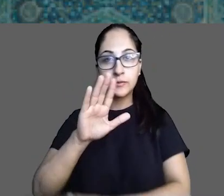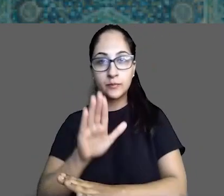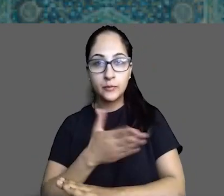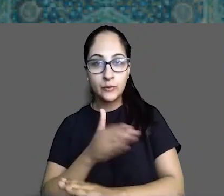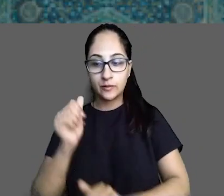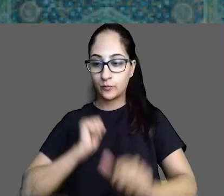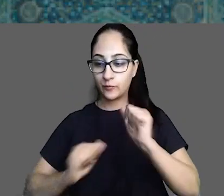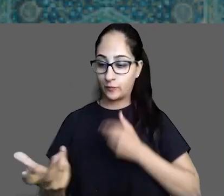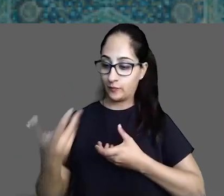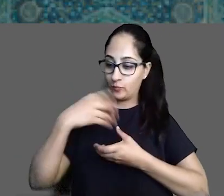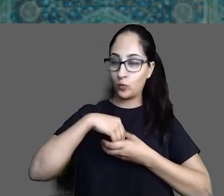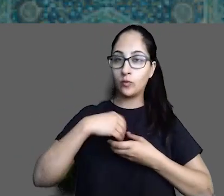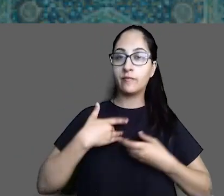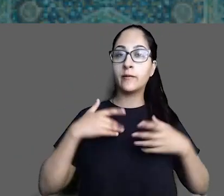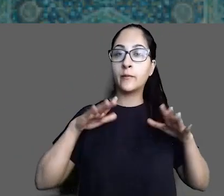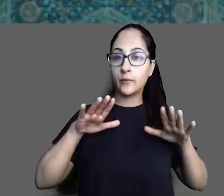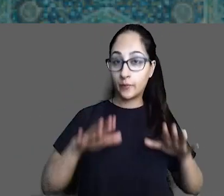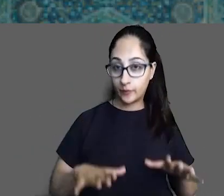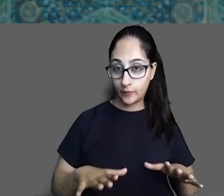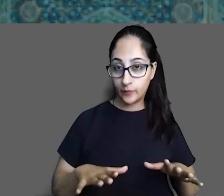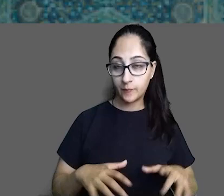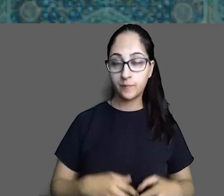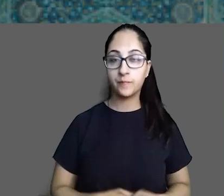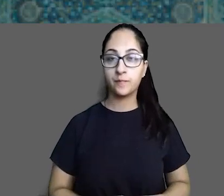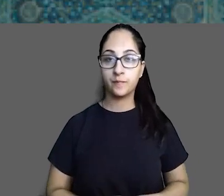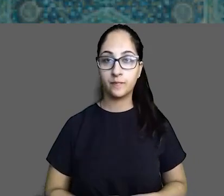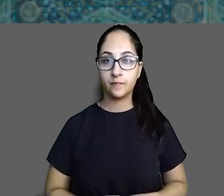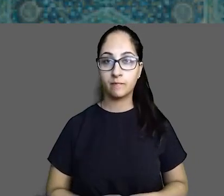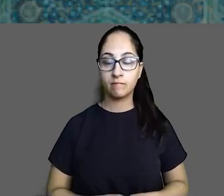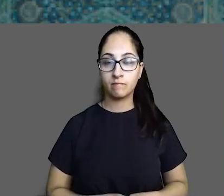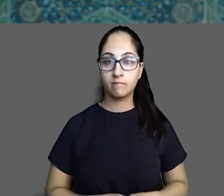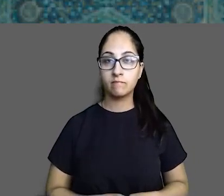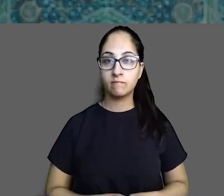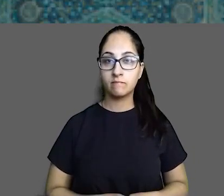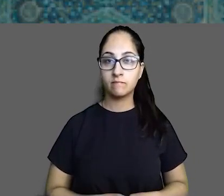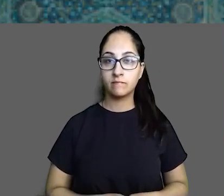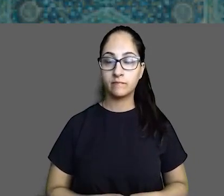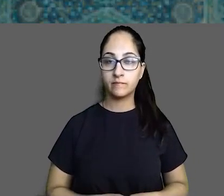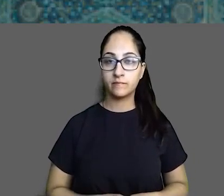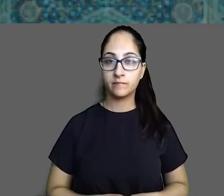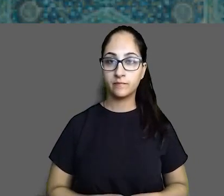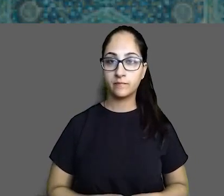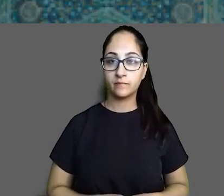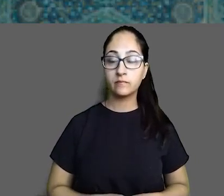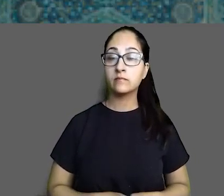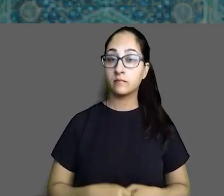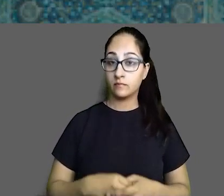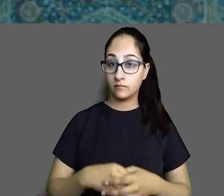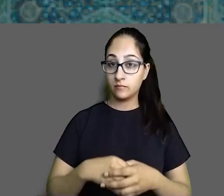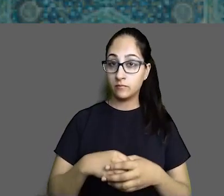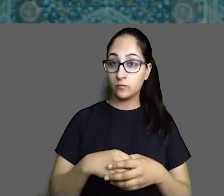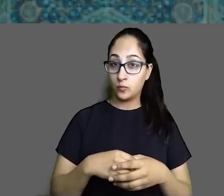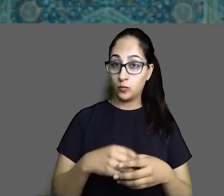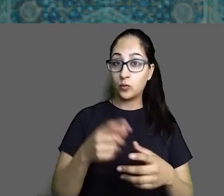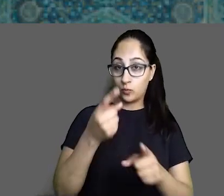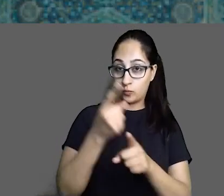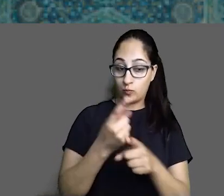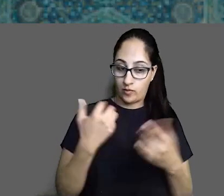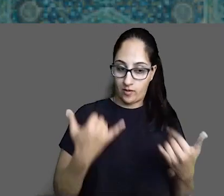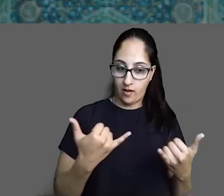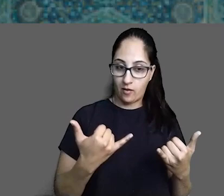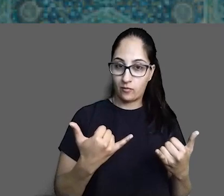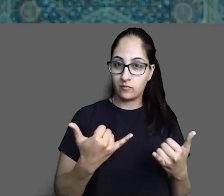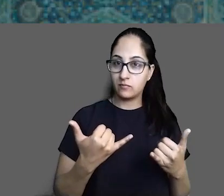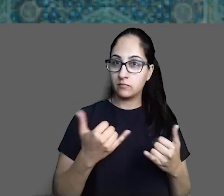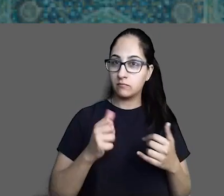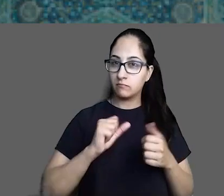wondering how you see music helping people right now cope with some really deep-seated emotions